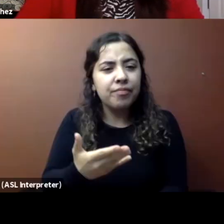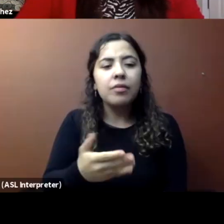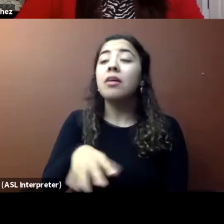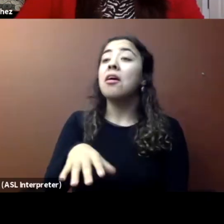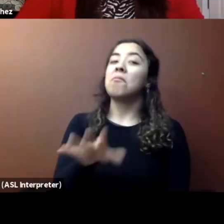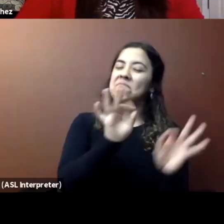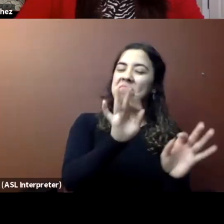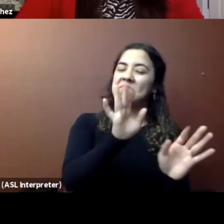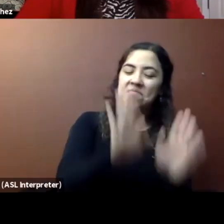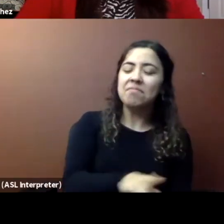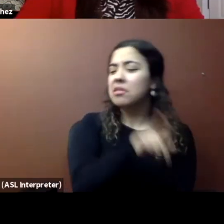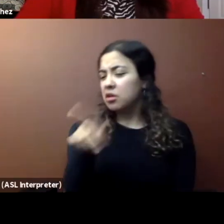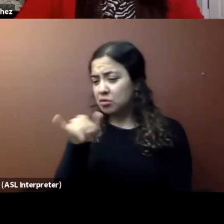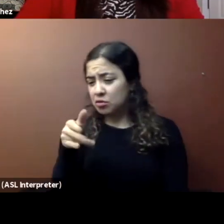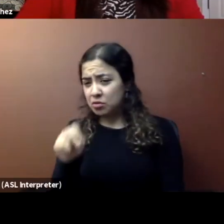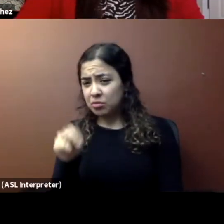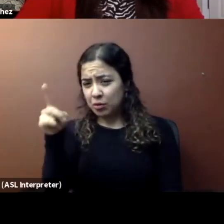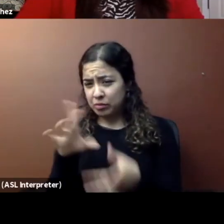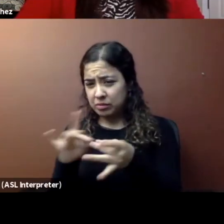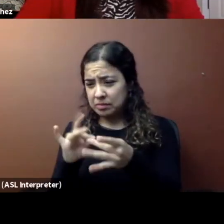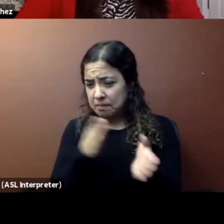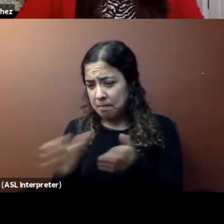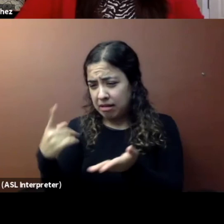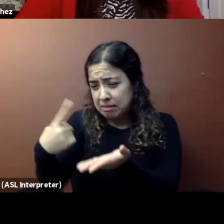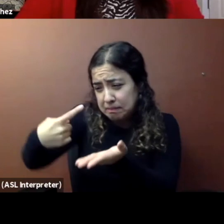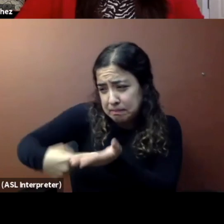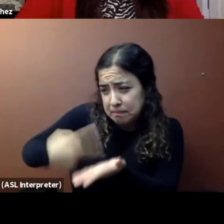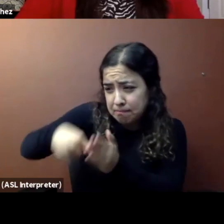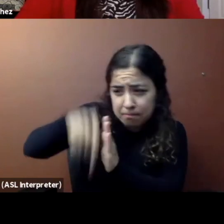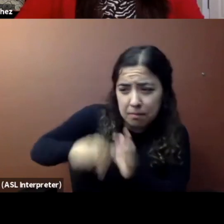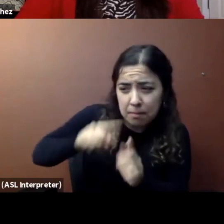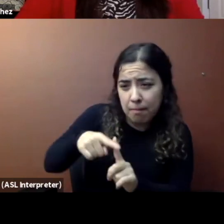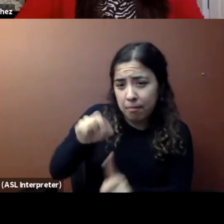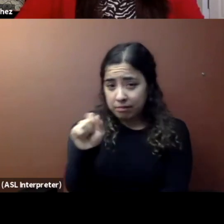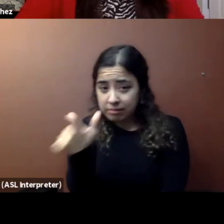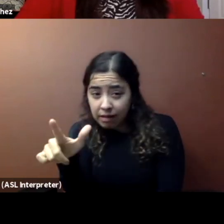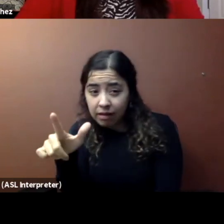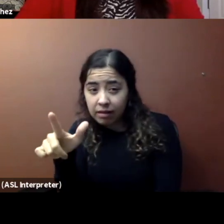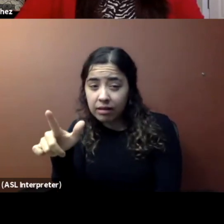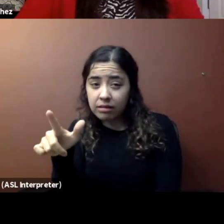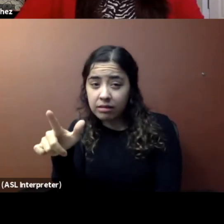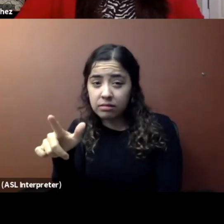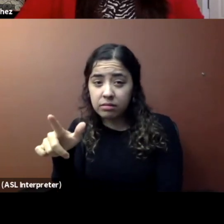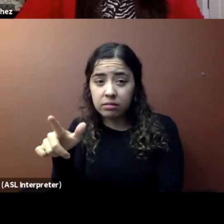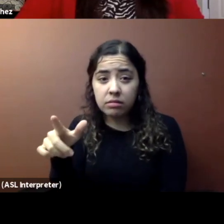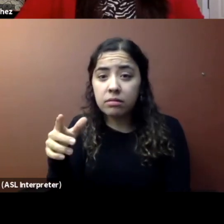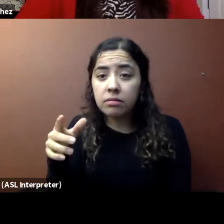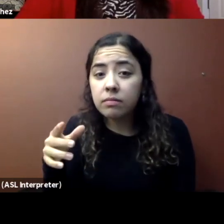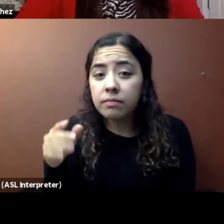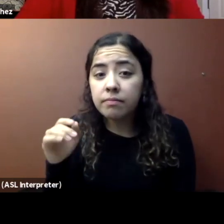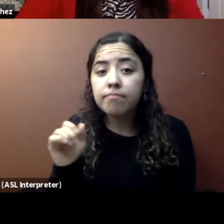real quick just to speak about the ASL and Yeah, so we're